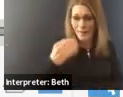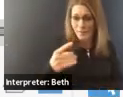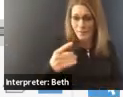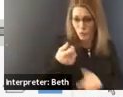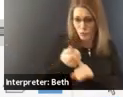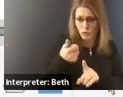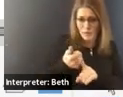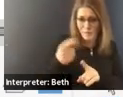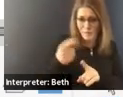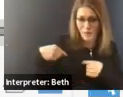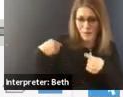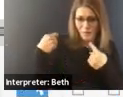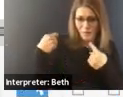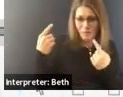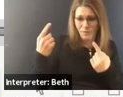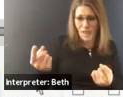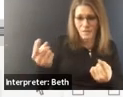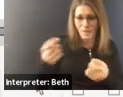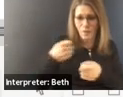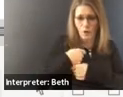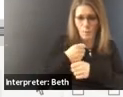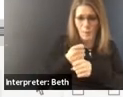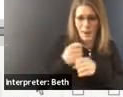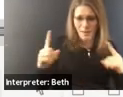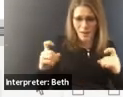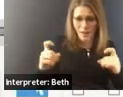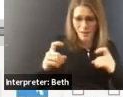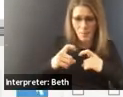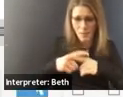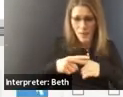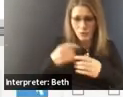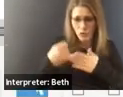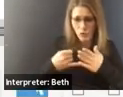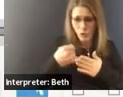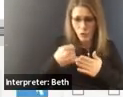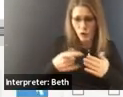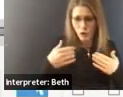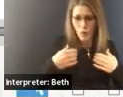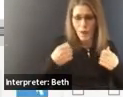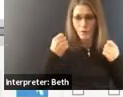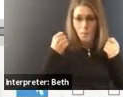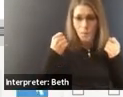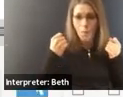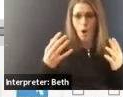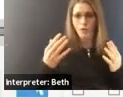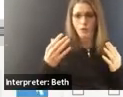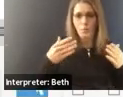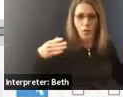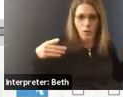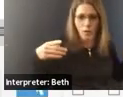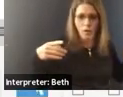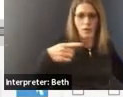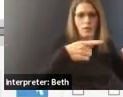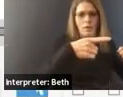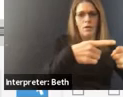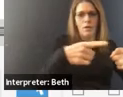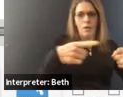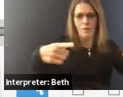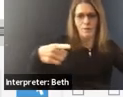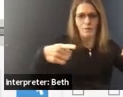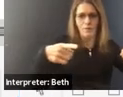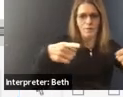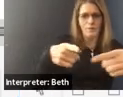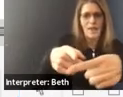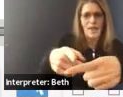where you have multiple vanishing points, that's really hard. You set up both